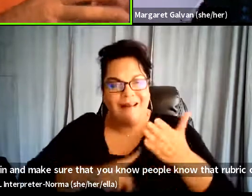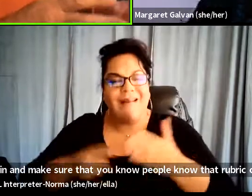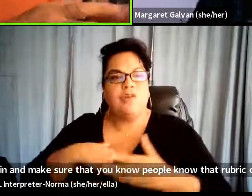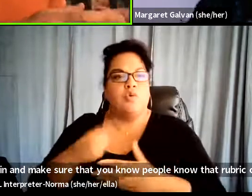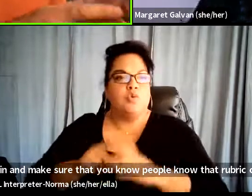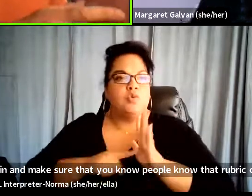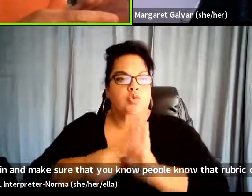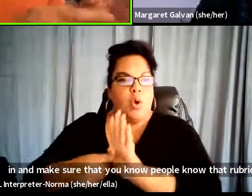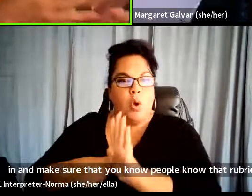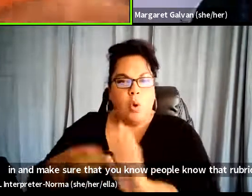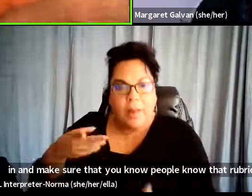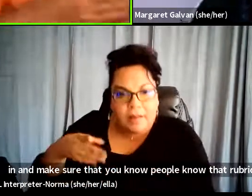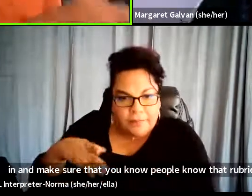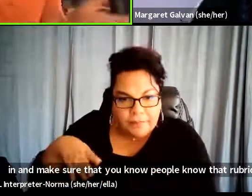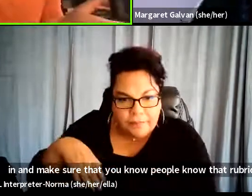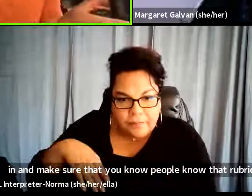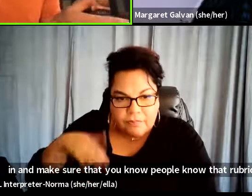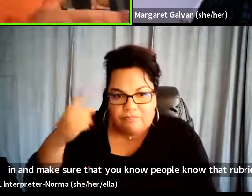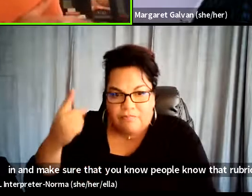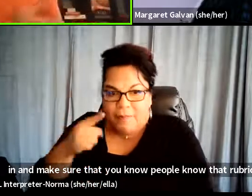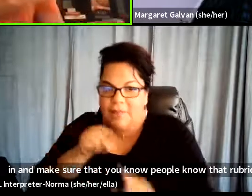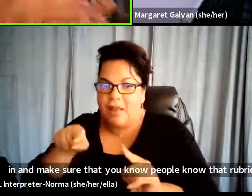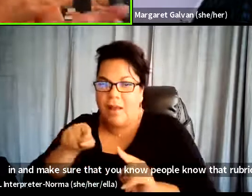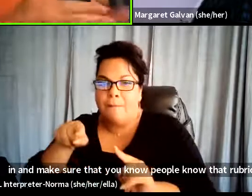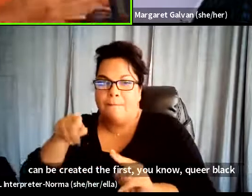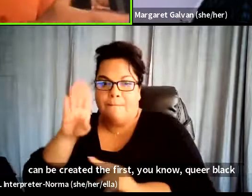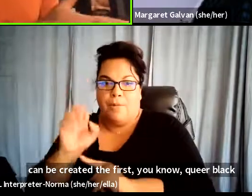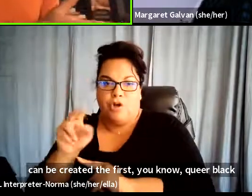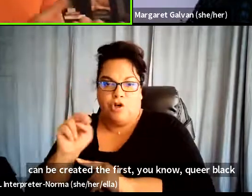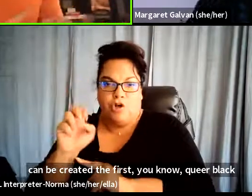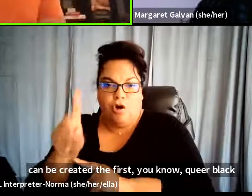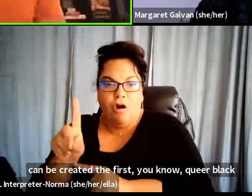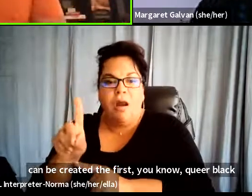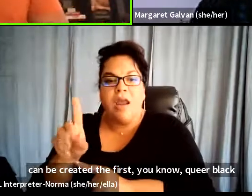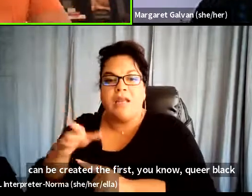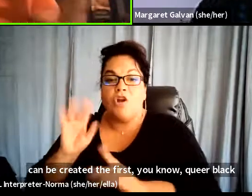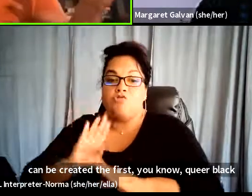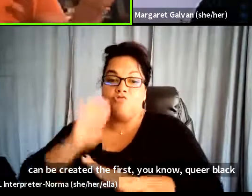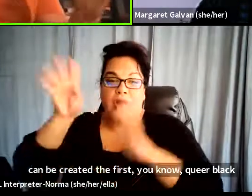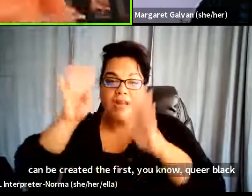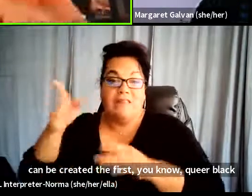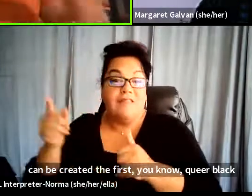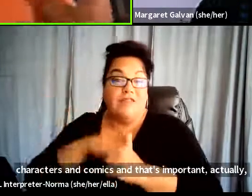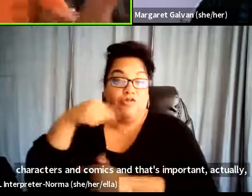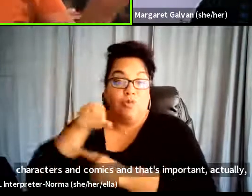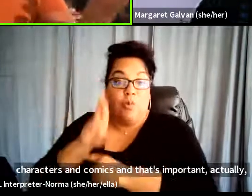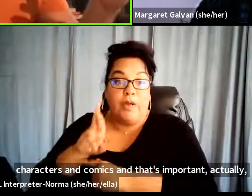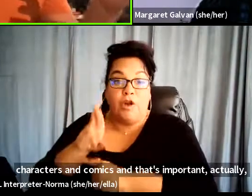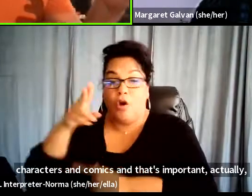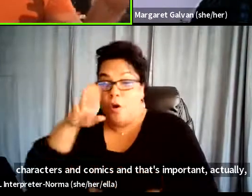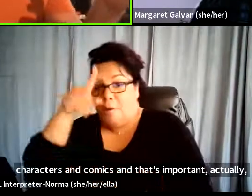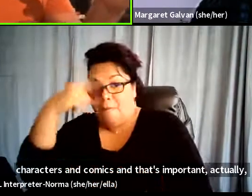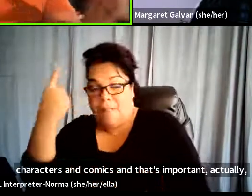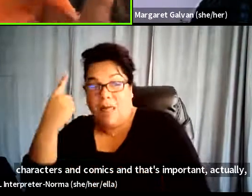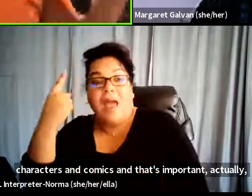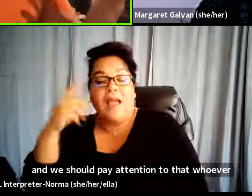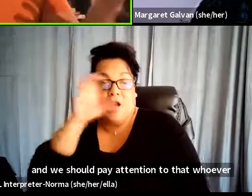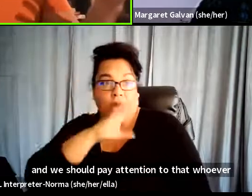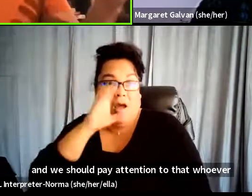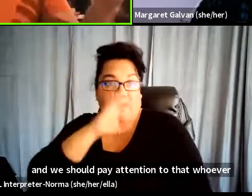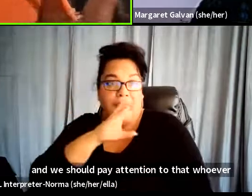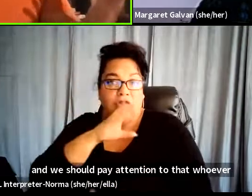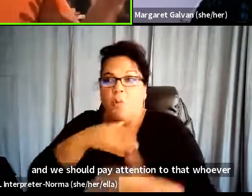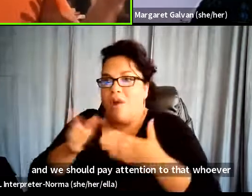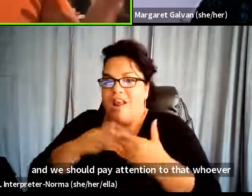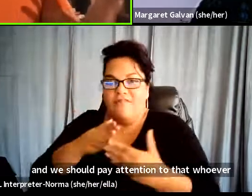you know, queer black characters in comics, and that's important actually. And we should pay attention to that. Uh, whoever, you know, whatever we're going to, you know, look to do